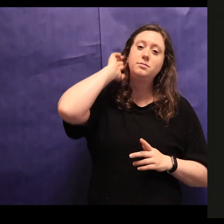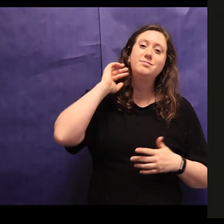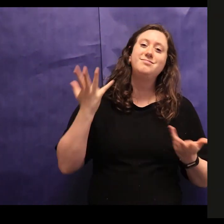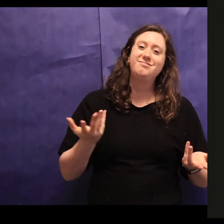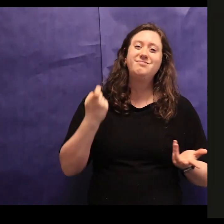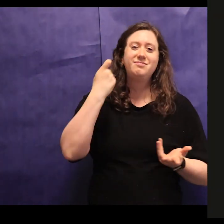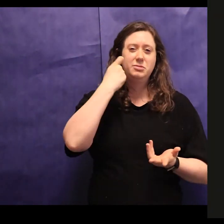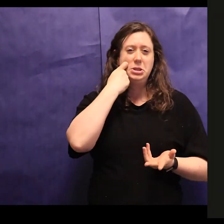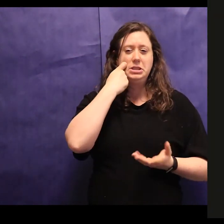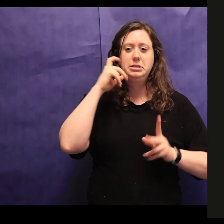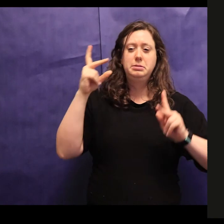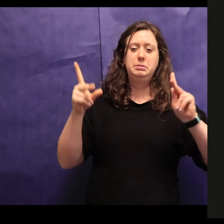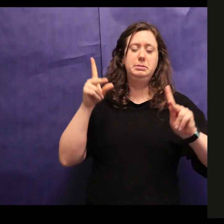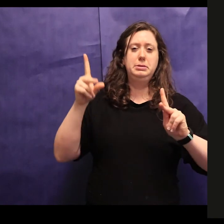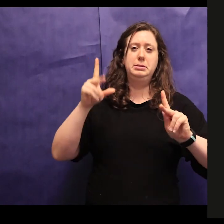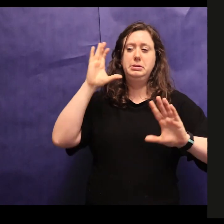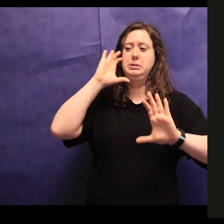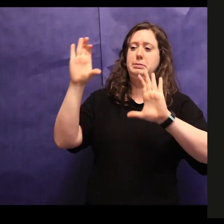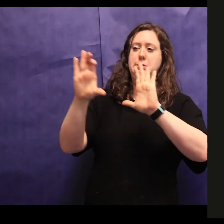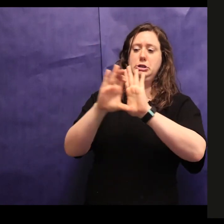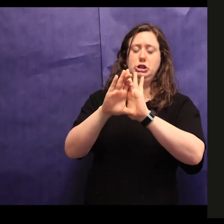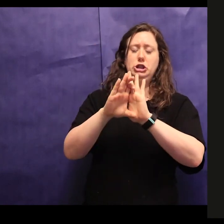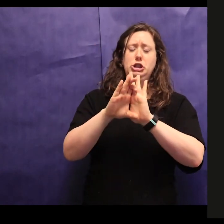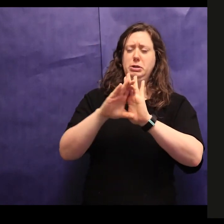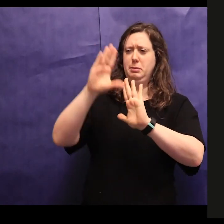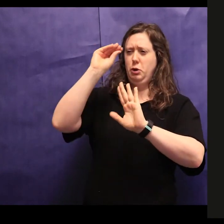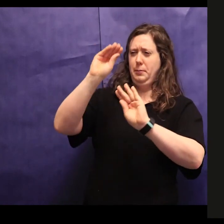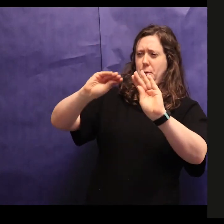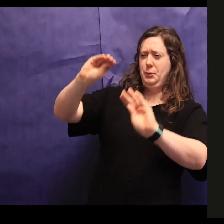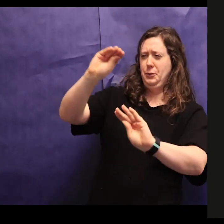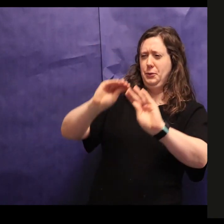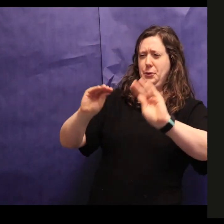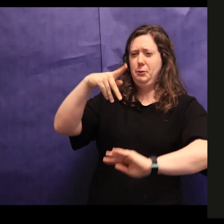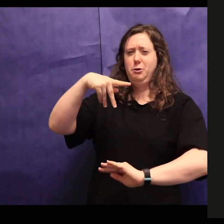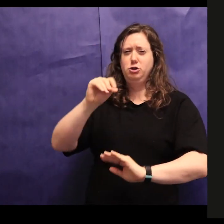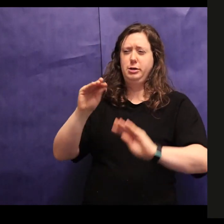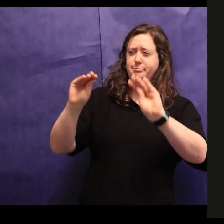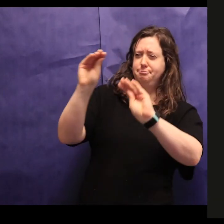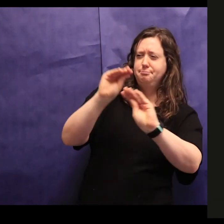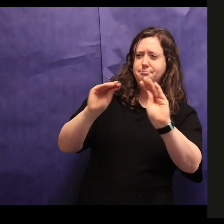people recently have made videos just moving the boy around and I think Photoshop.